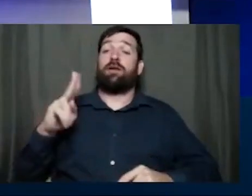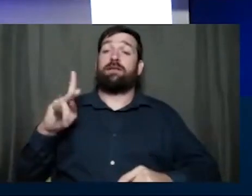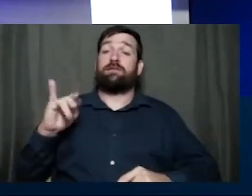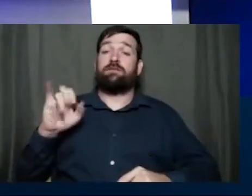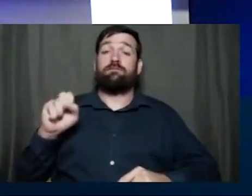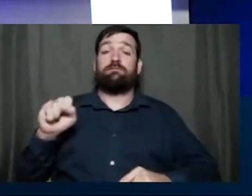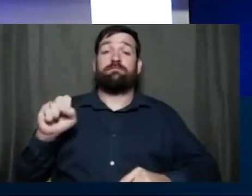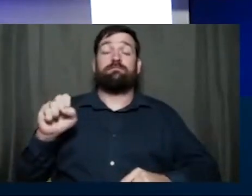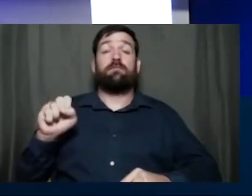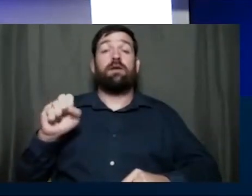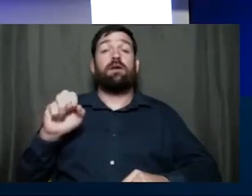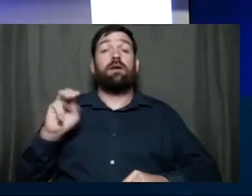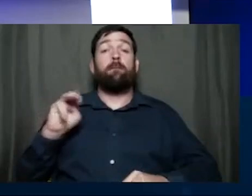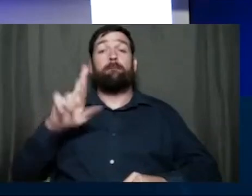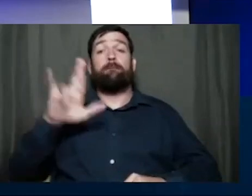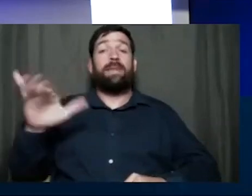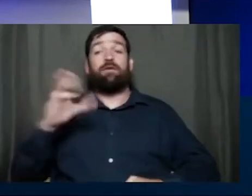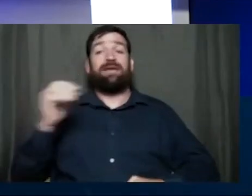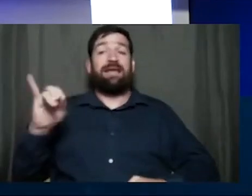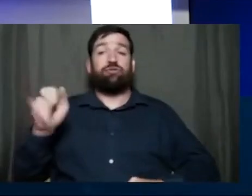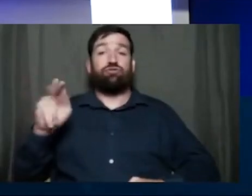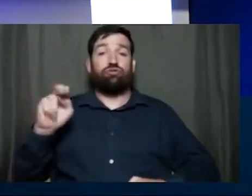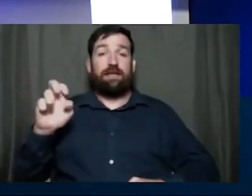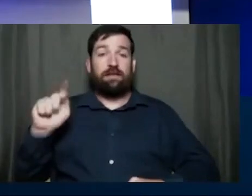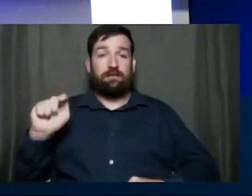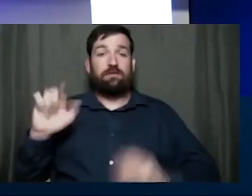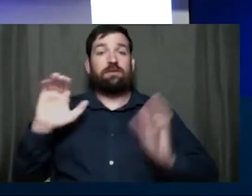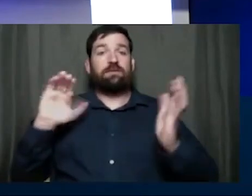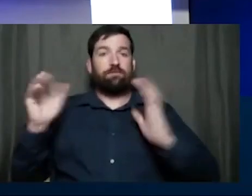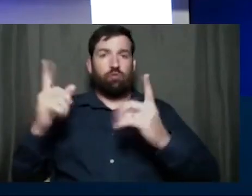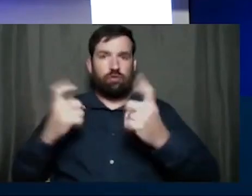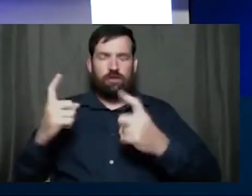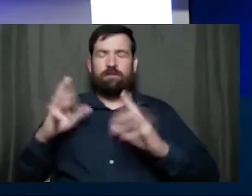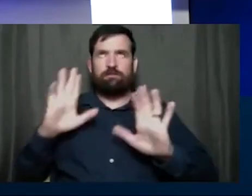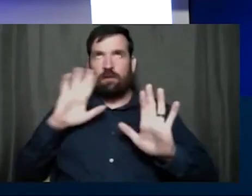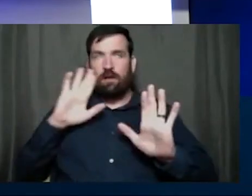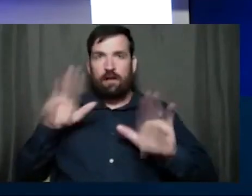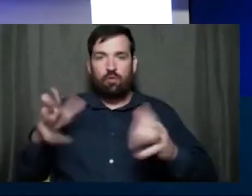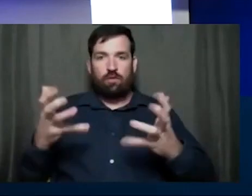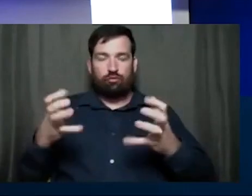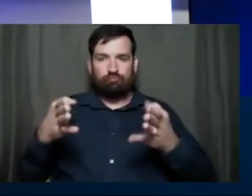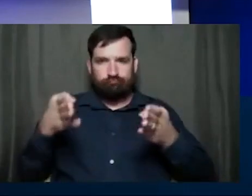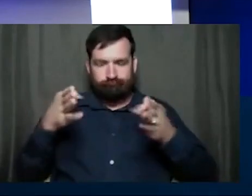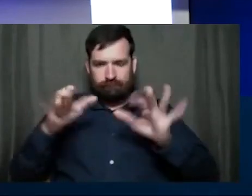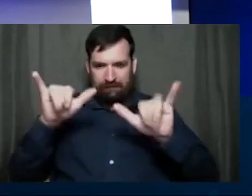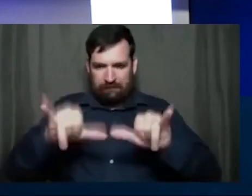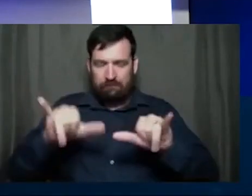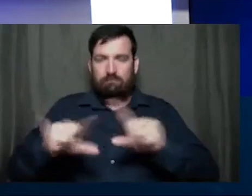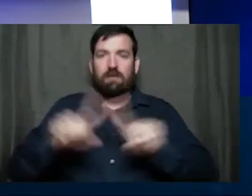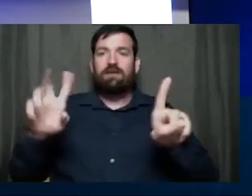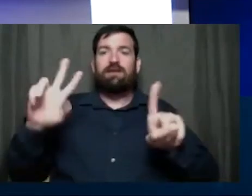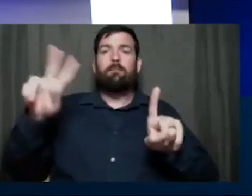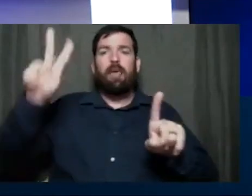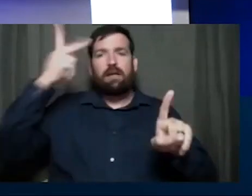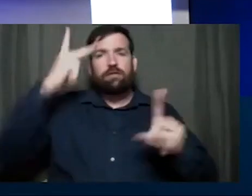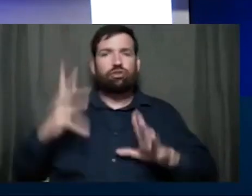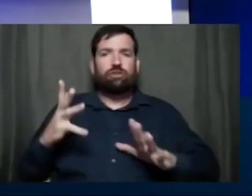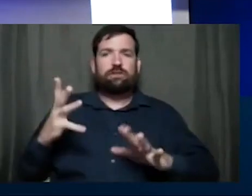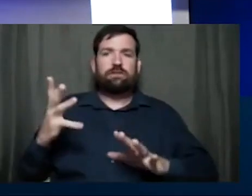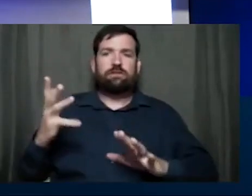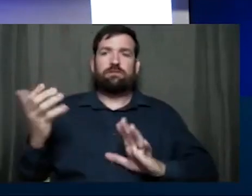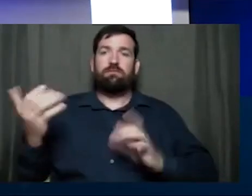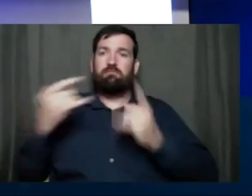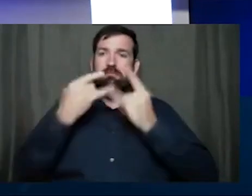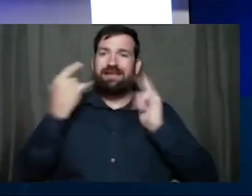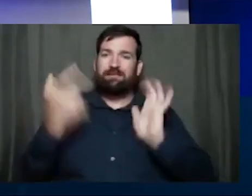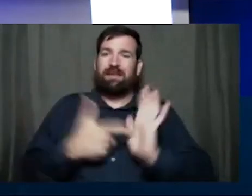similar questions. How can Okay, I know we like to stay in our lane, but how can we get politicians to bring back the mask mandates? Yeah. Do they keep